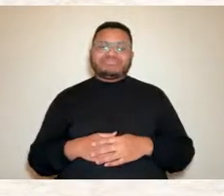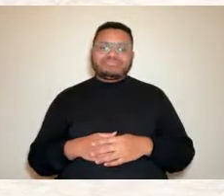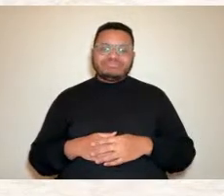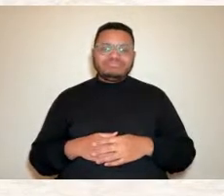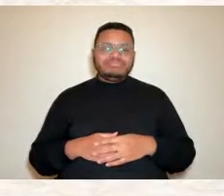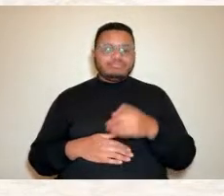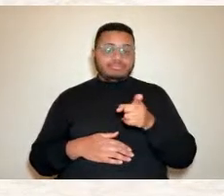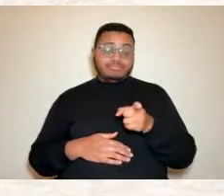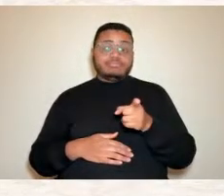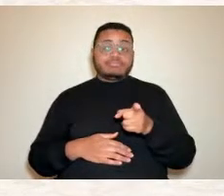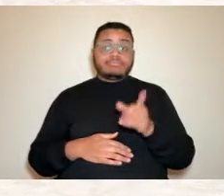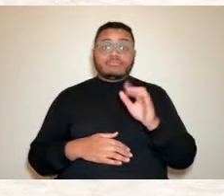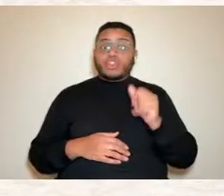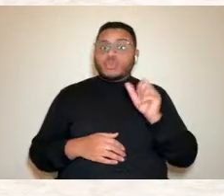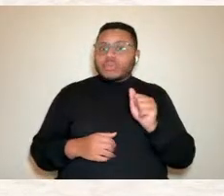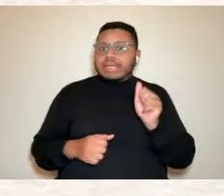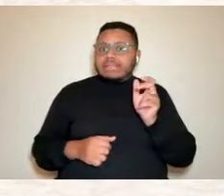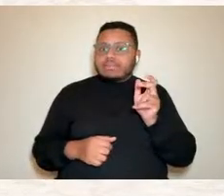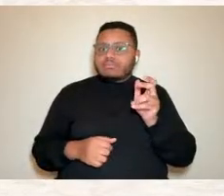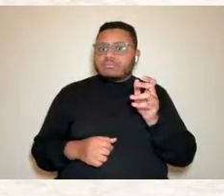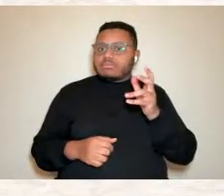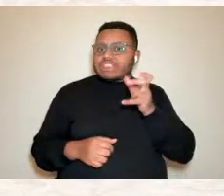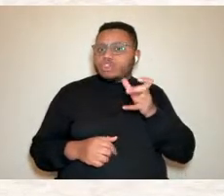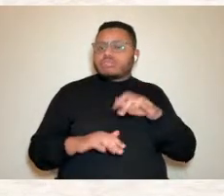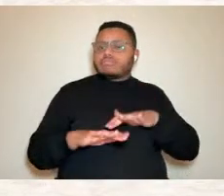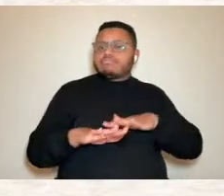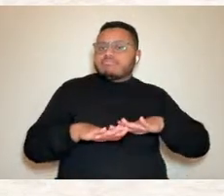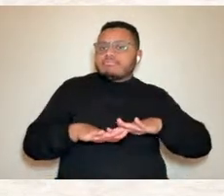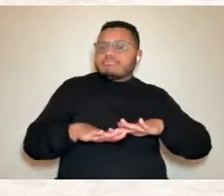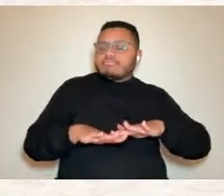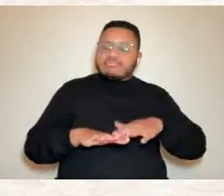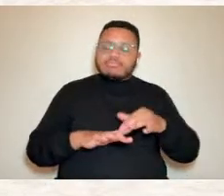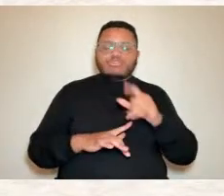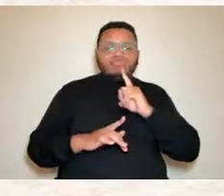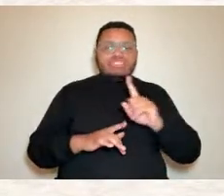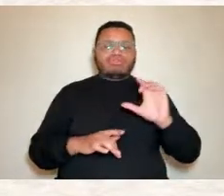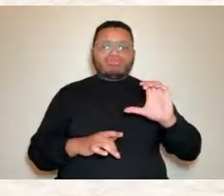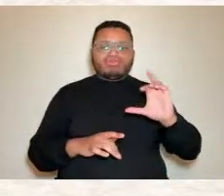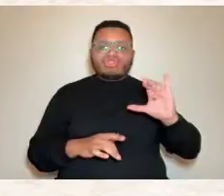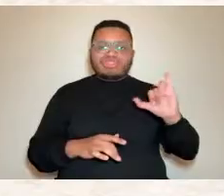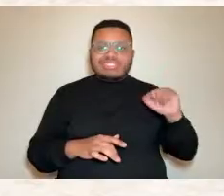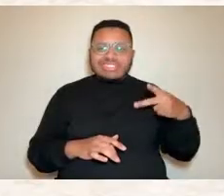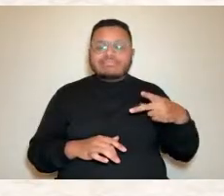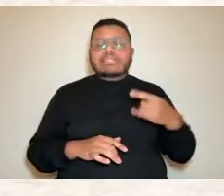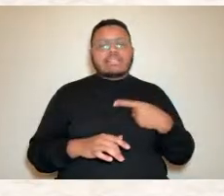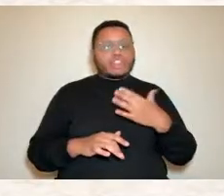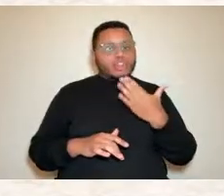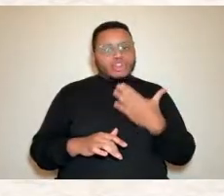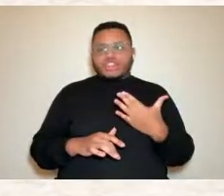So you can hear the crisp on there. So it's nice and crispy and ready.